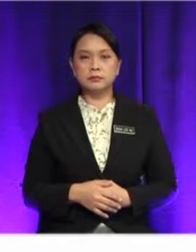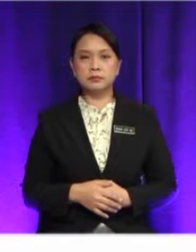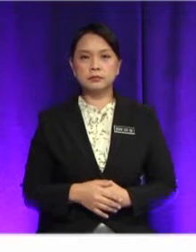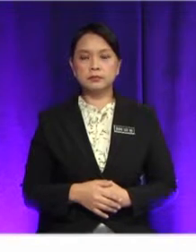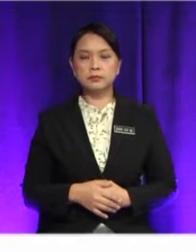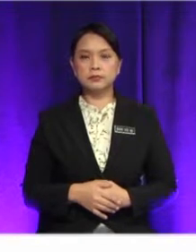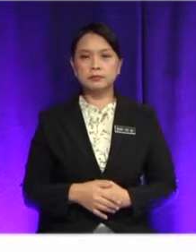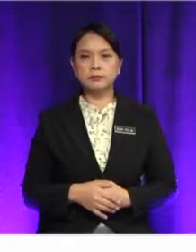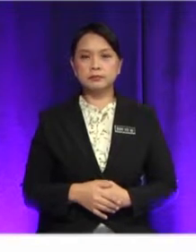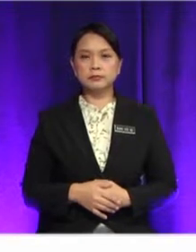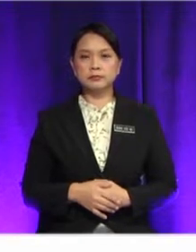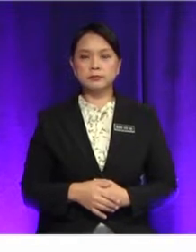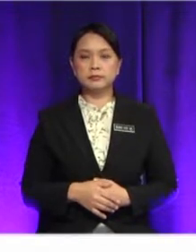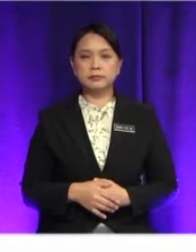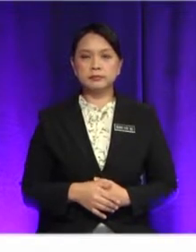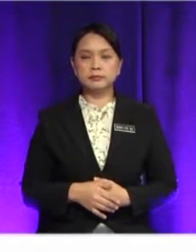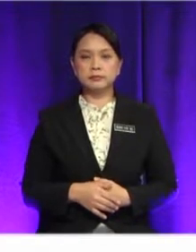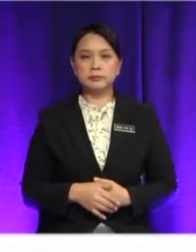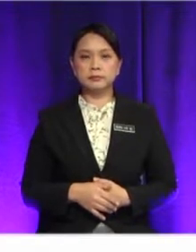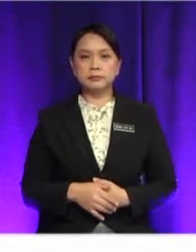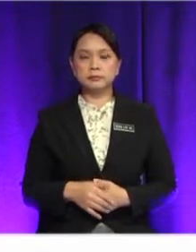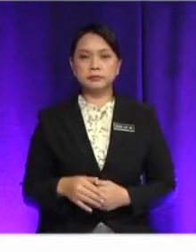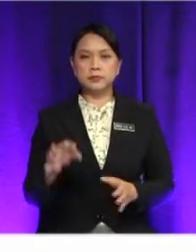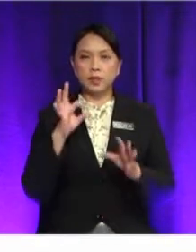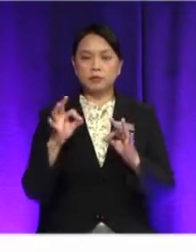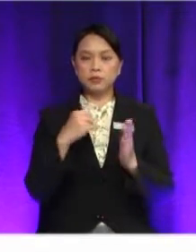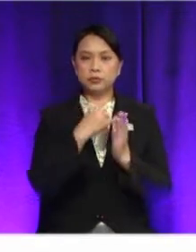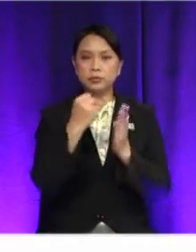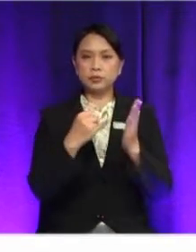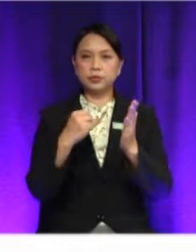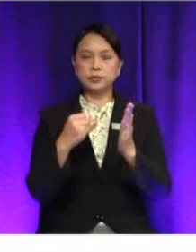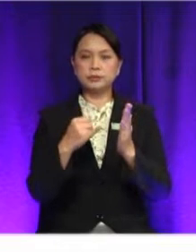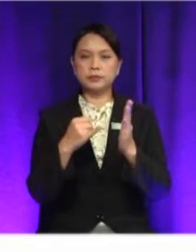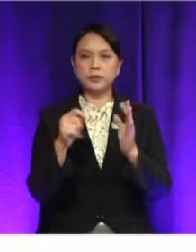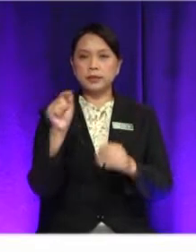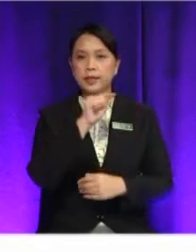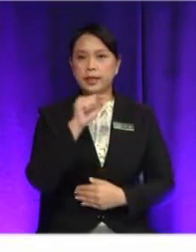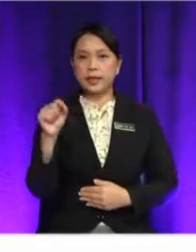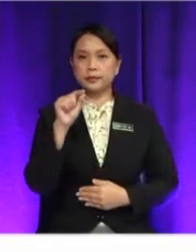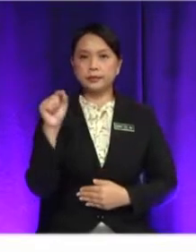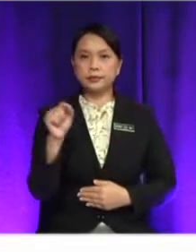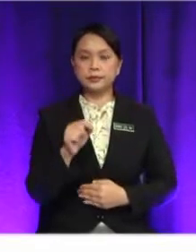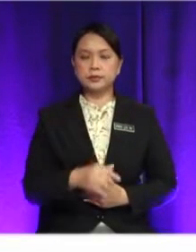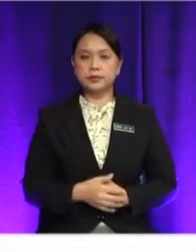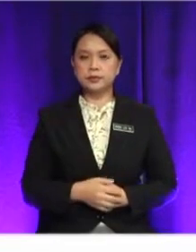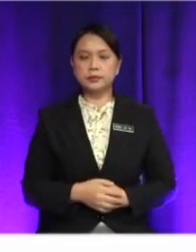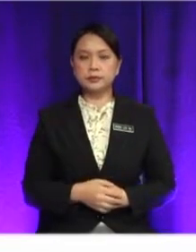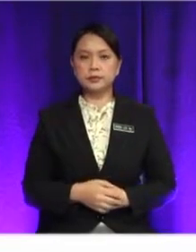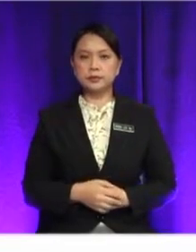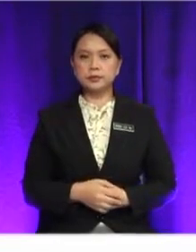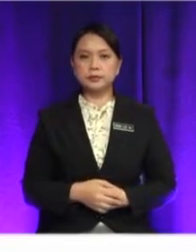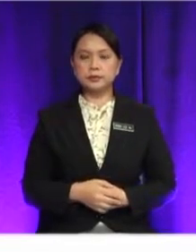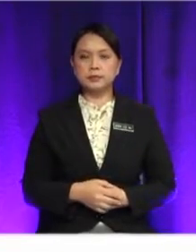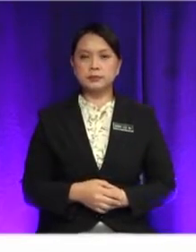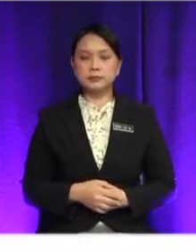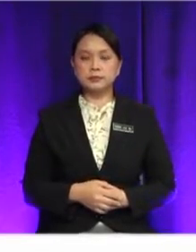peers. So when you draw the arrow, Shafika, mm-hmm. it will be like an active discussion when you are having your peer feedback with your partner